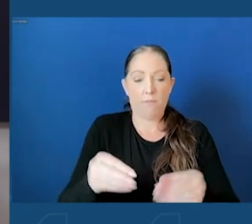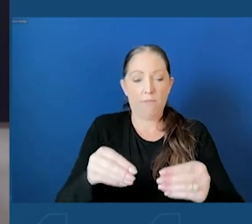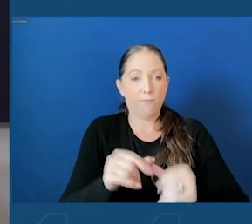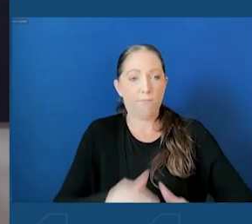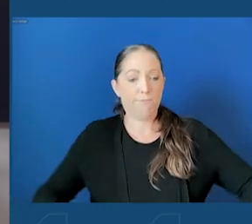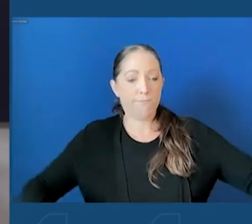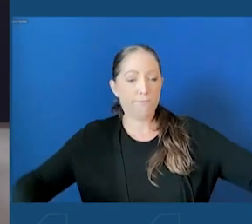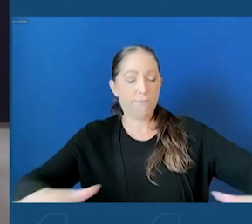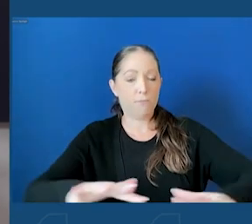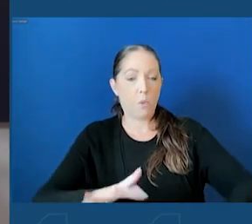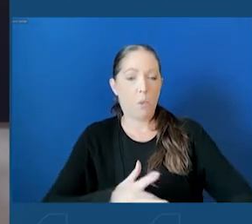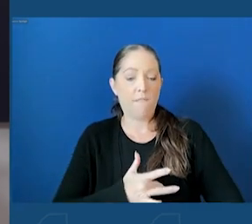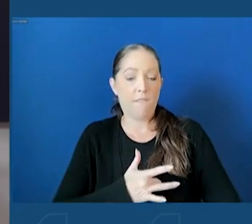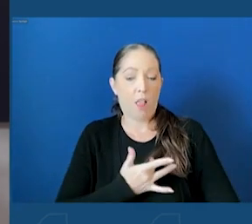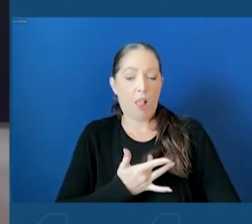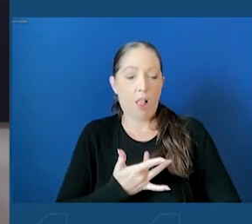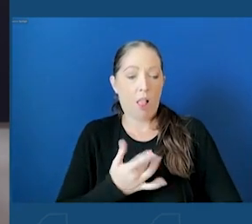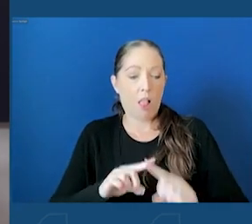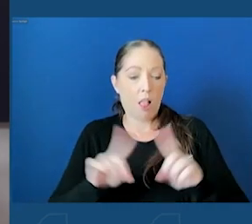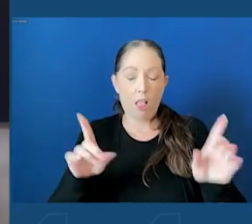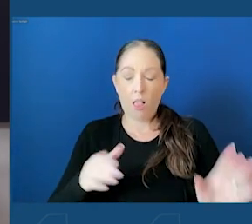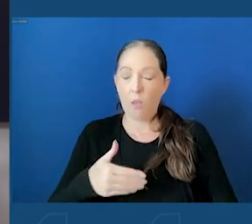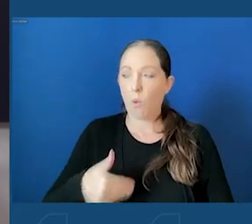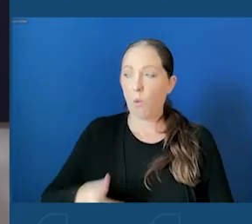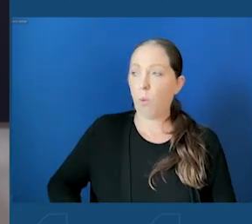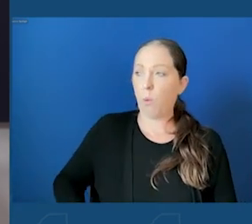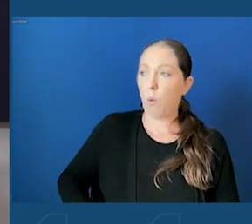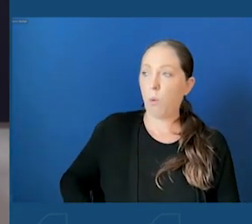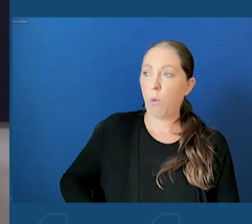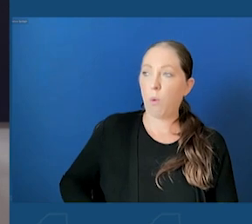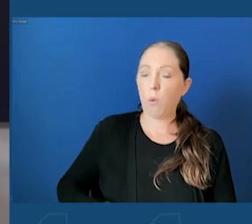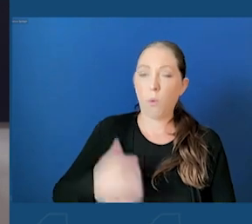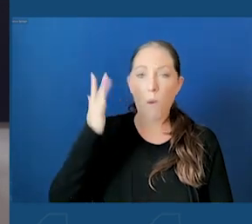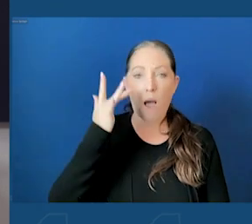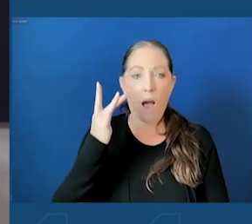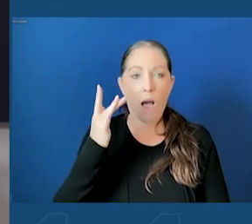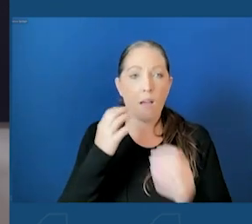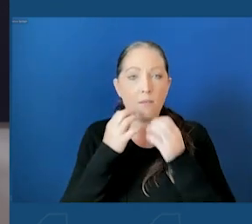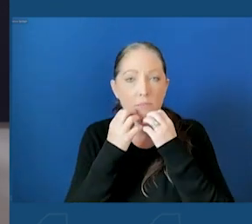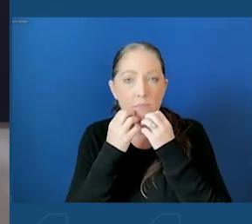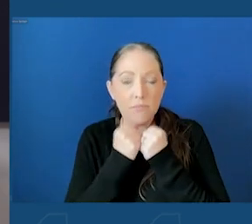feel something different, and it's the sacredness of this place.